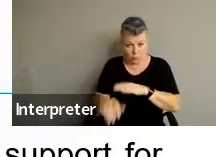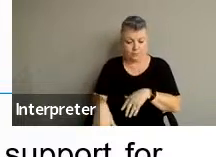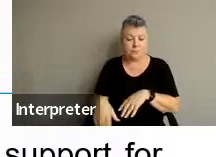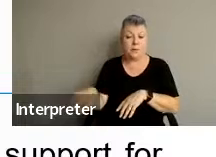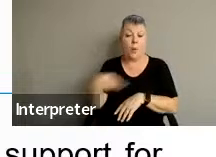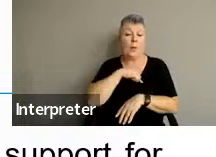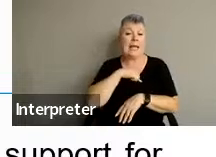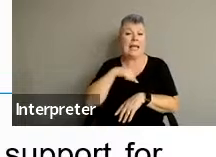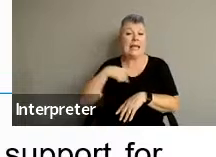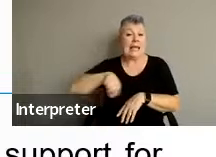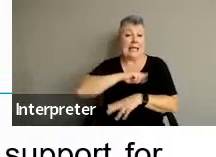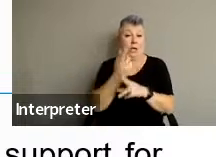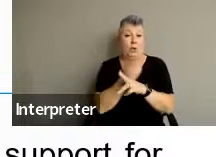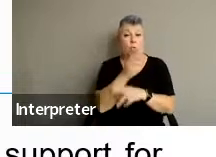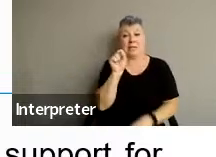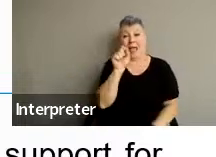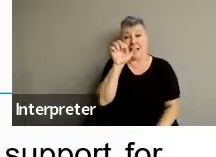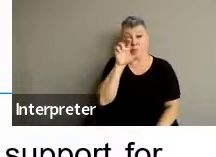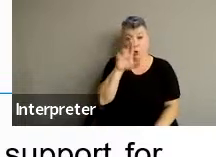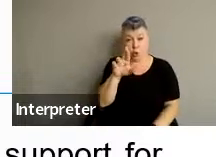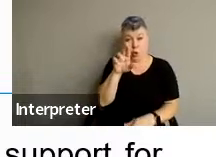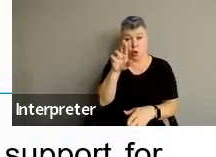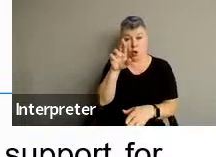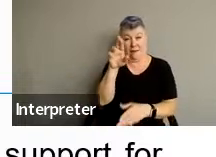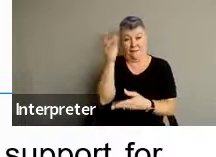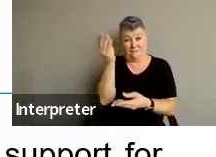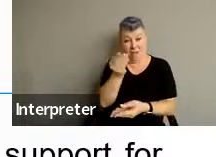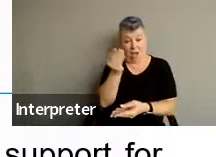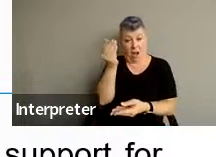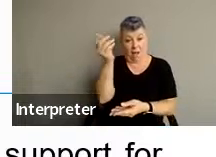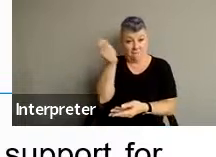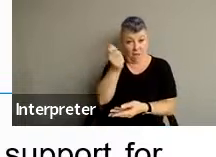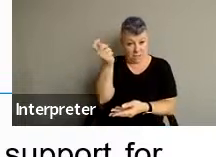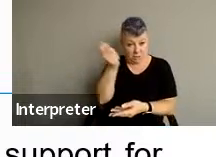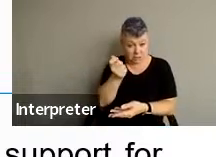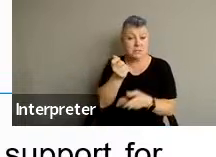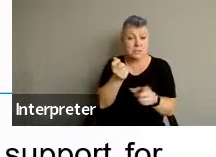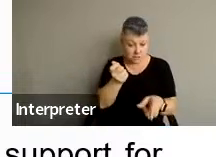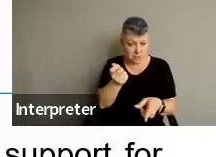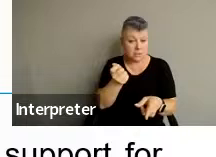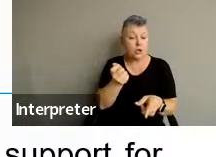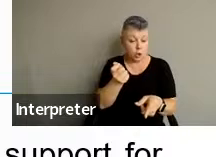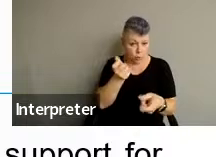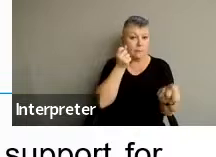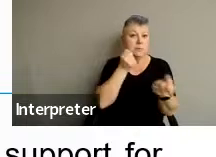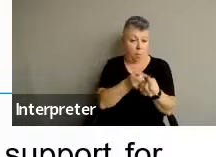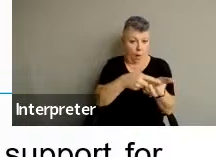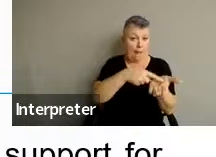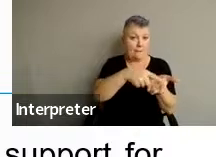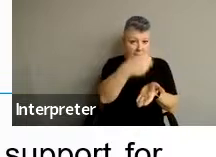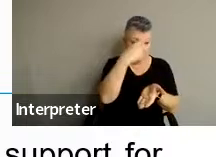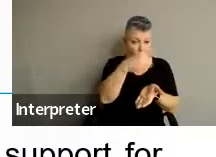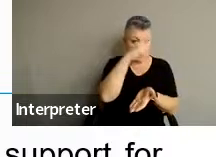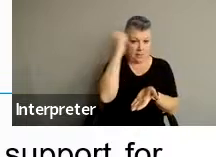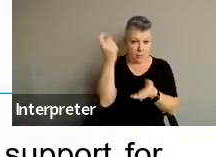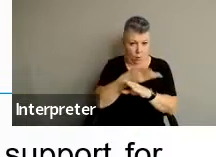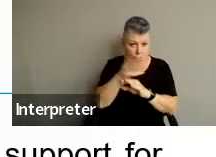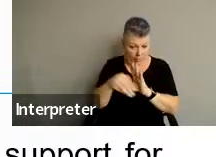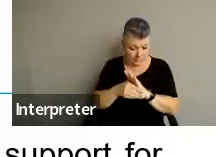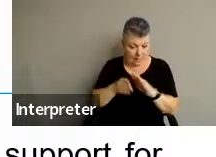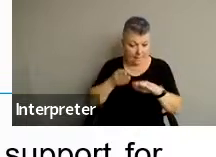ESSER funds to offset the cost for all of our staff and supplies during the summer programs. After